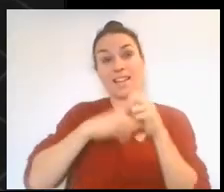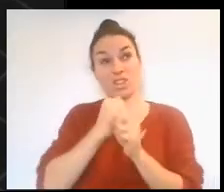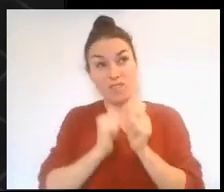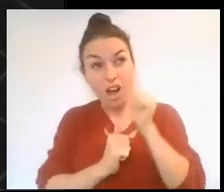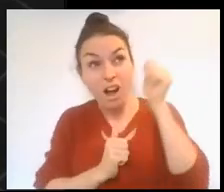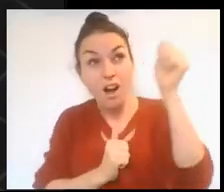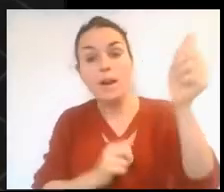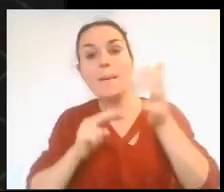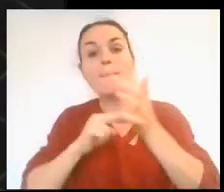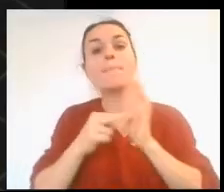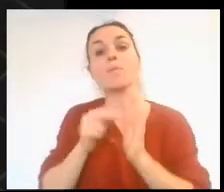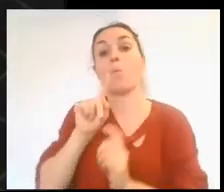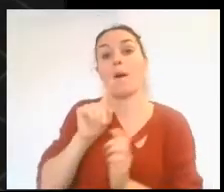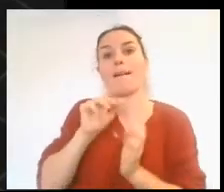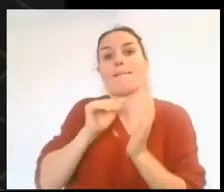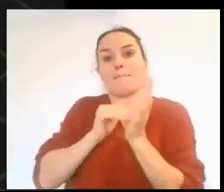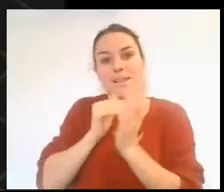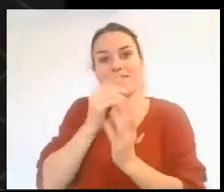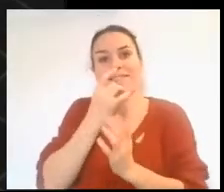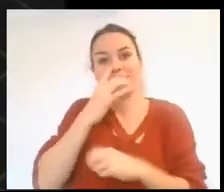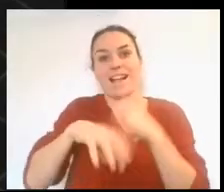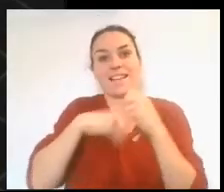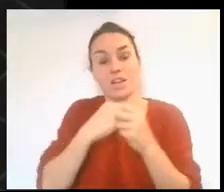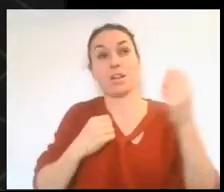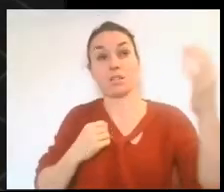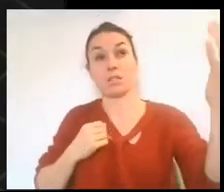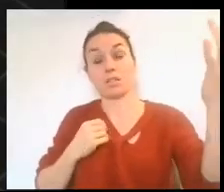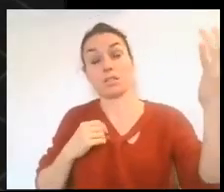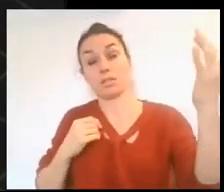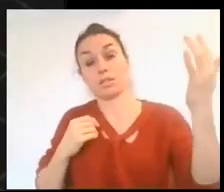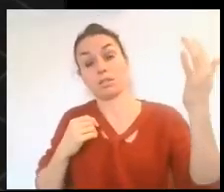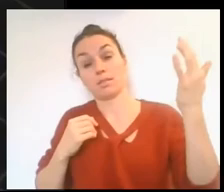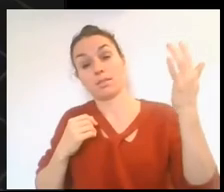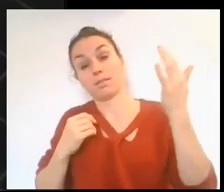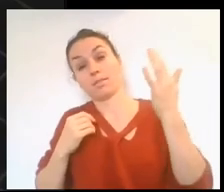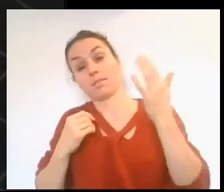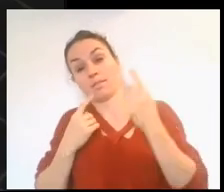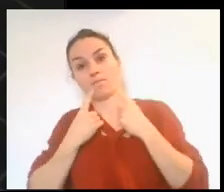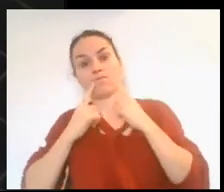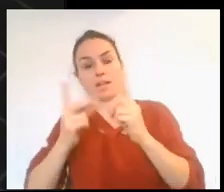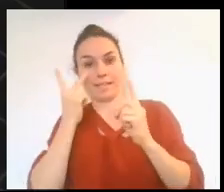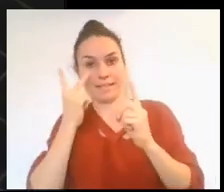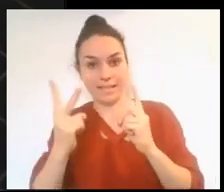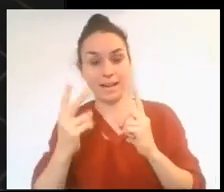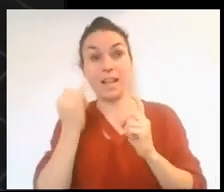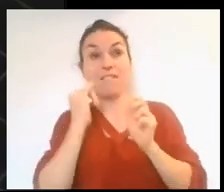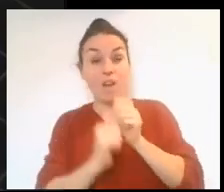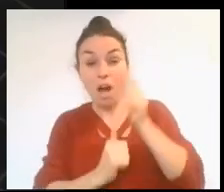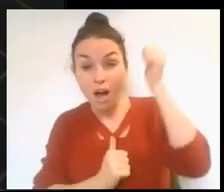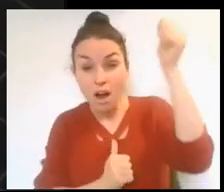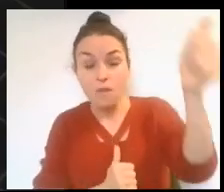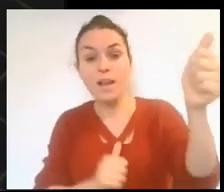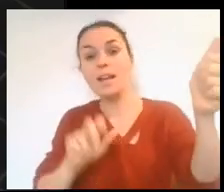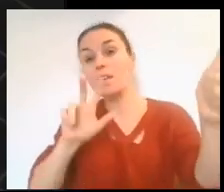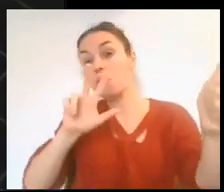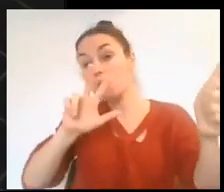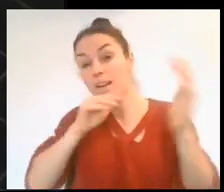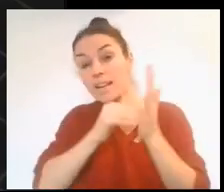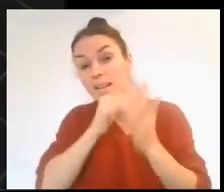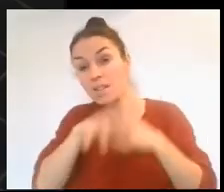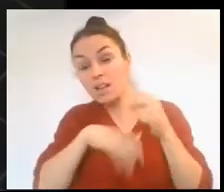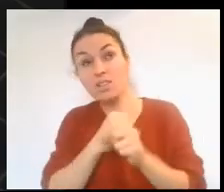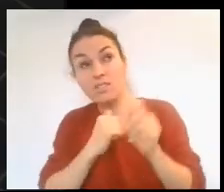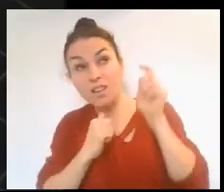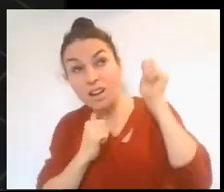here. If the galaxy is more distant, it takes 3 million years for the light to get there. You were seeing the galaxy as it